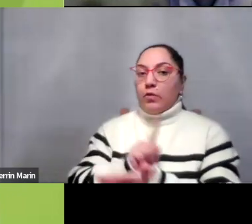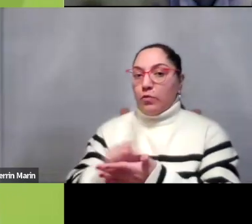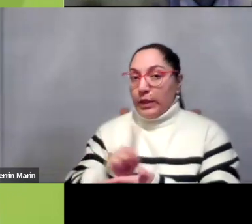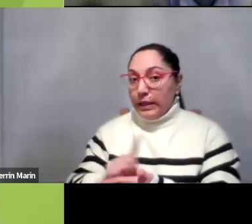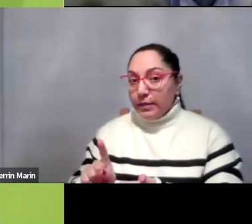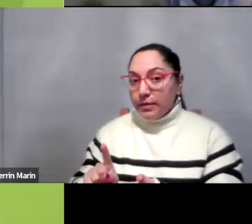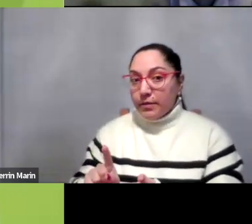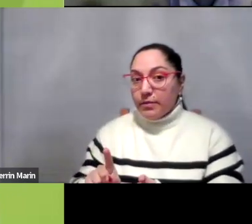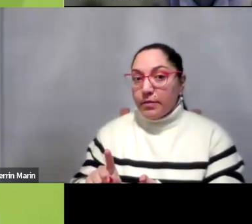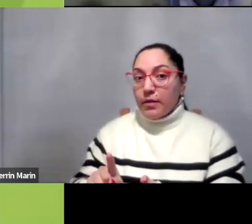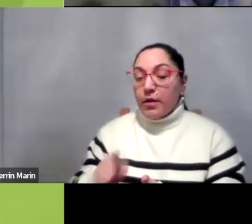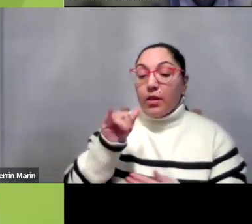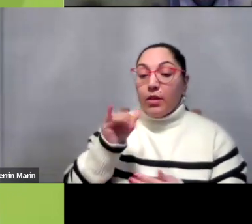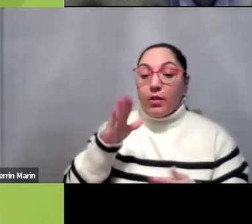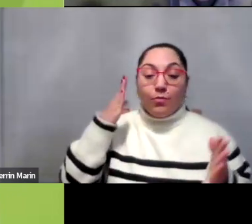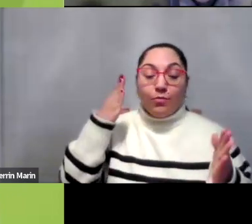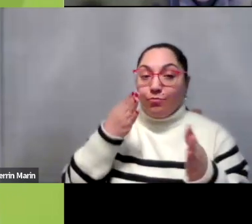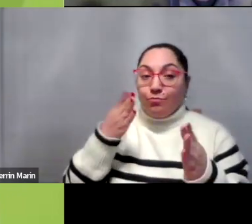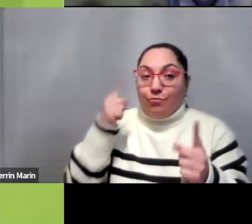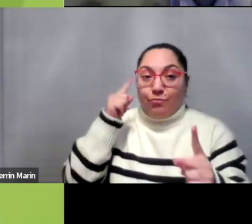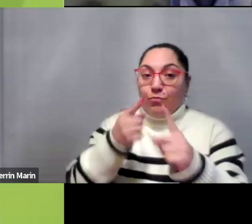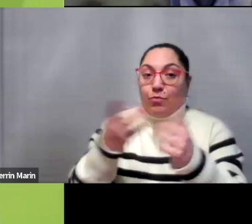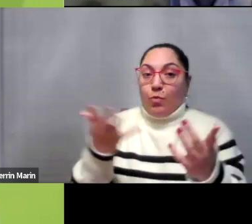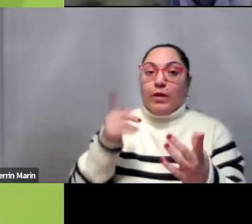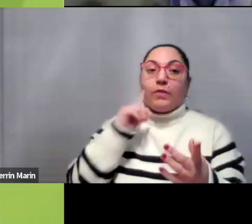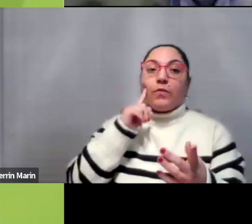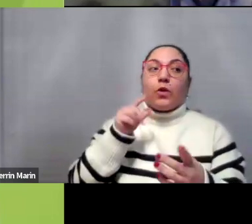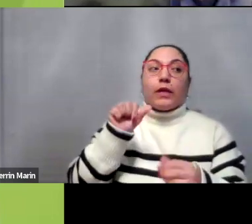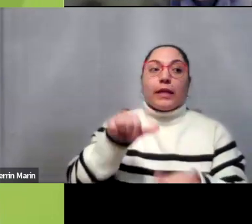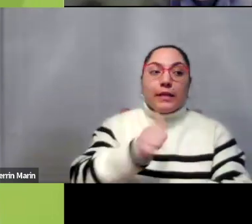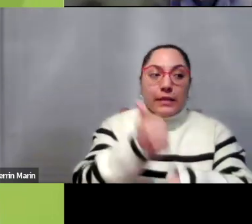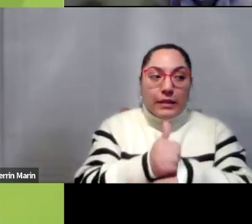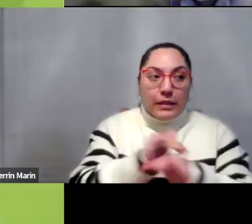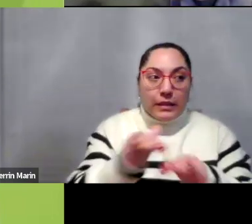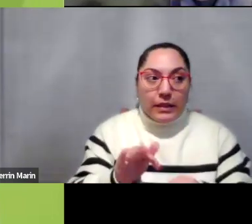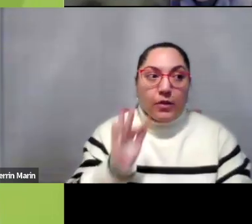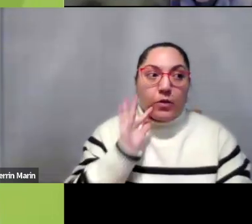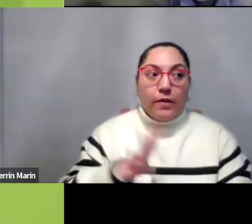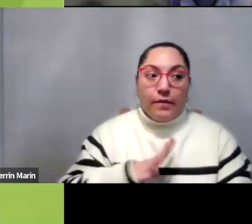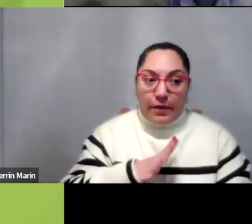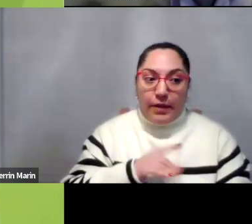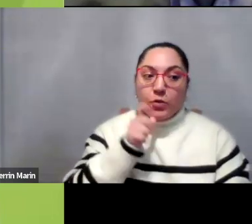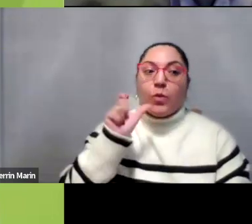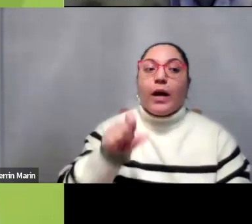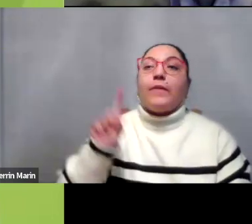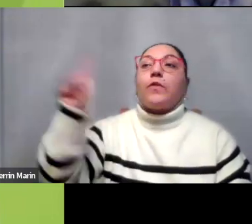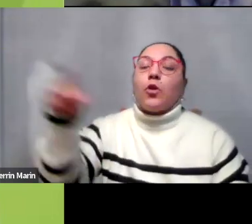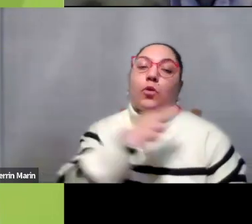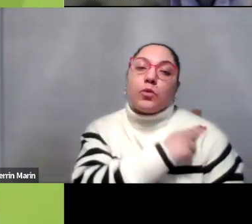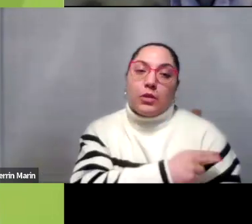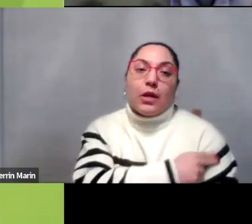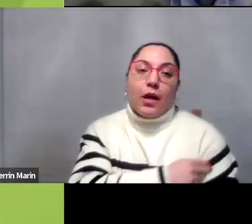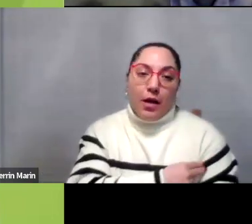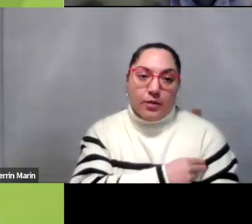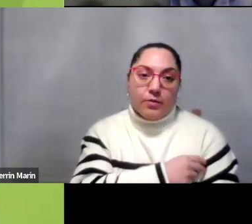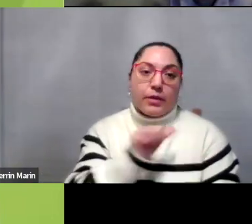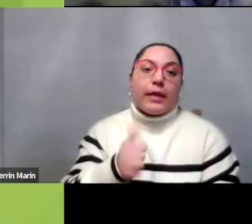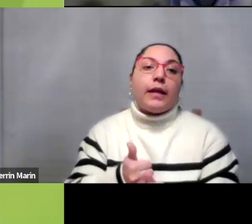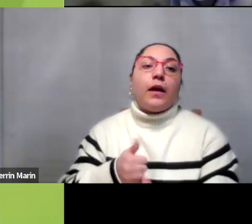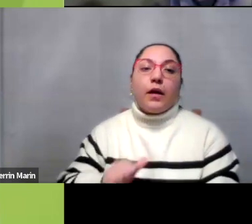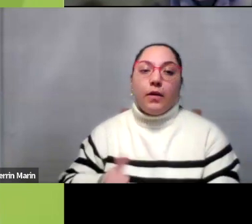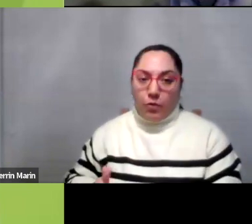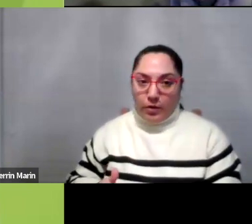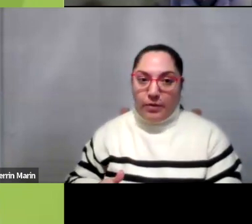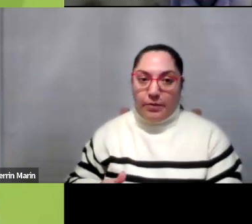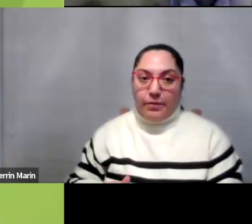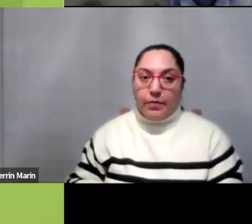they go into the help. The goal is to stabilize the crisis so that the child doesn't need to be hospitalized. And like I said, with that comes in